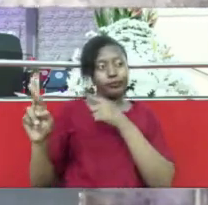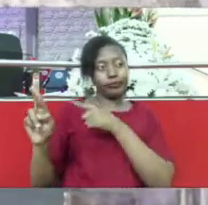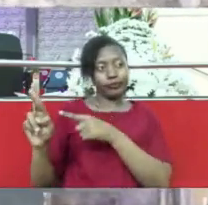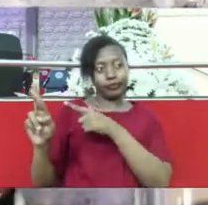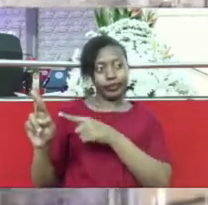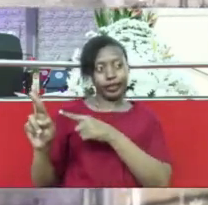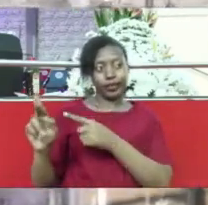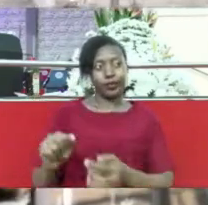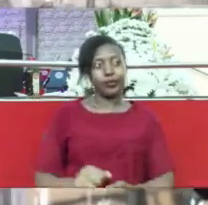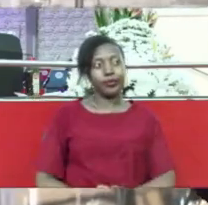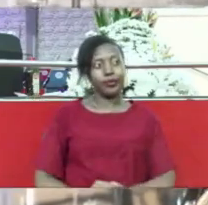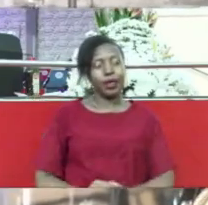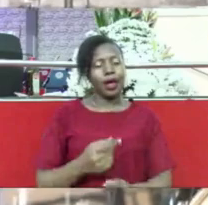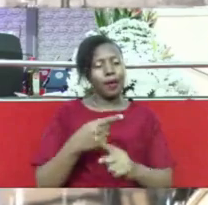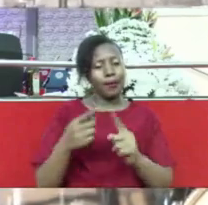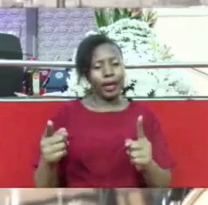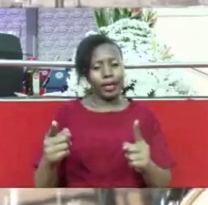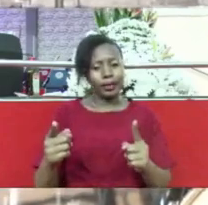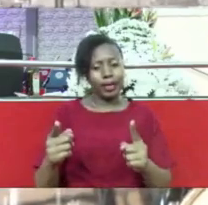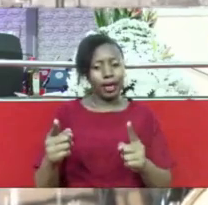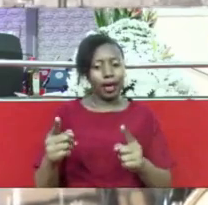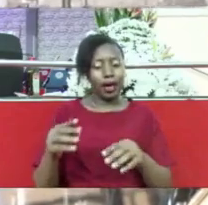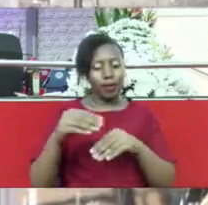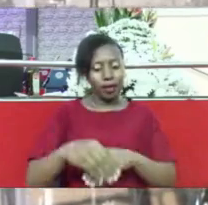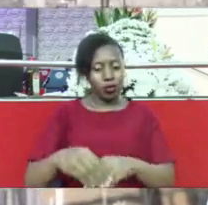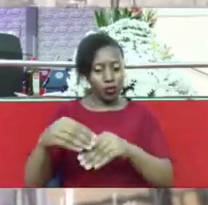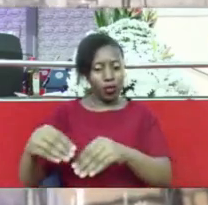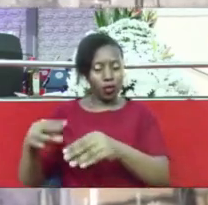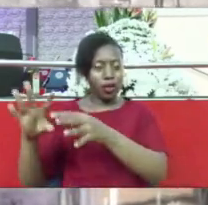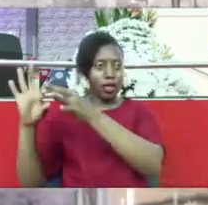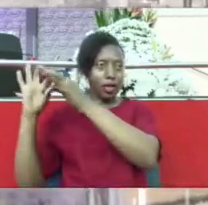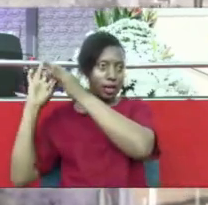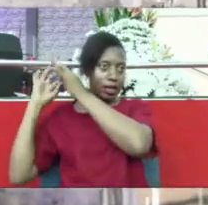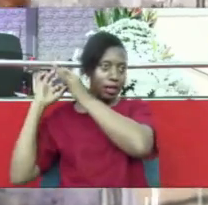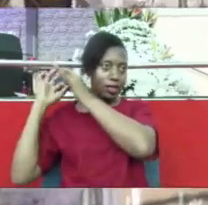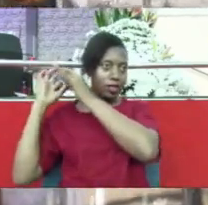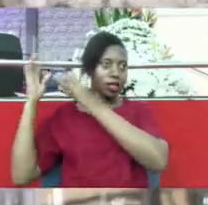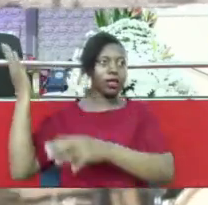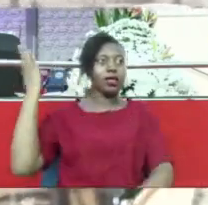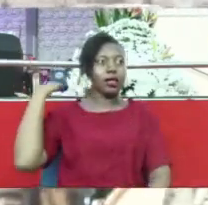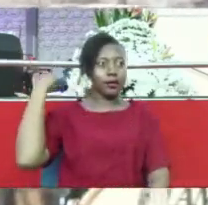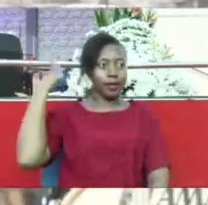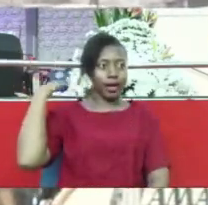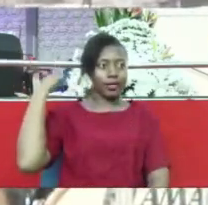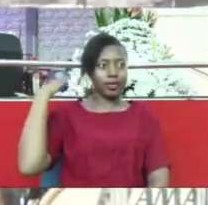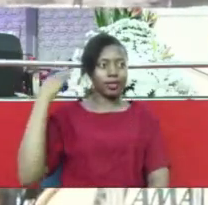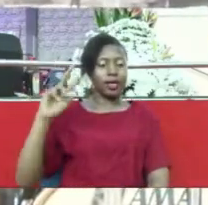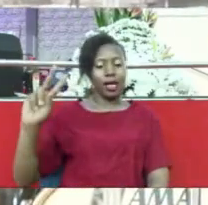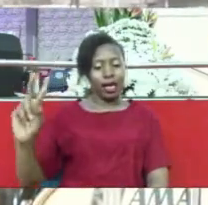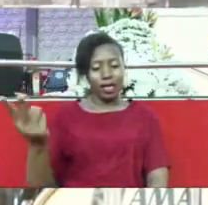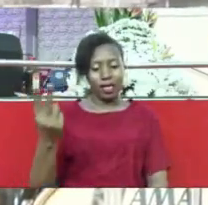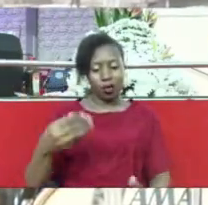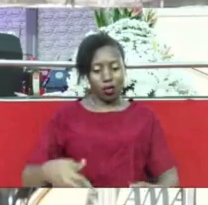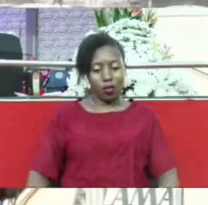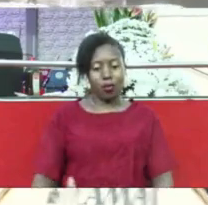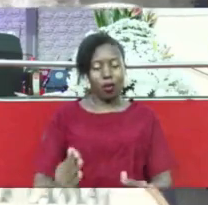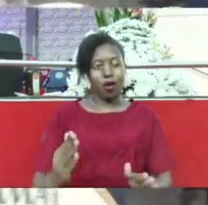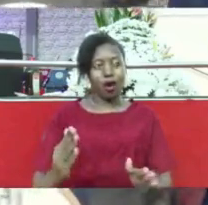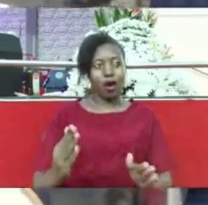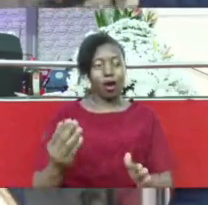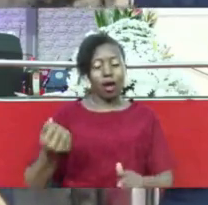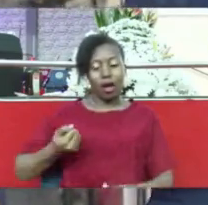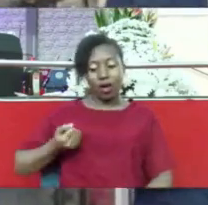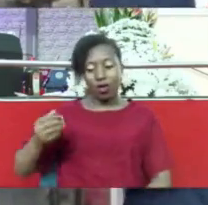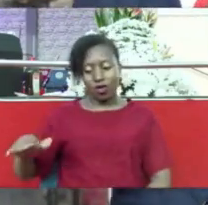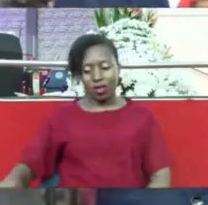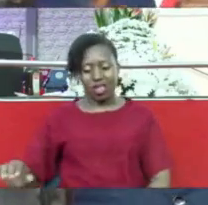the custom was those days, lakini jinsi ya tamaduni za siku zile, the second born daughter could not get married before the first